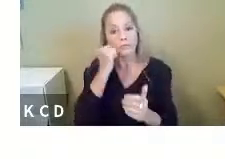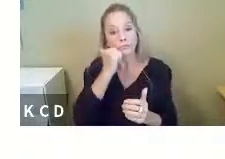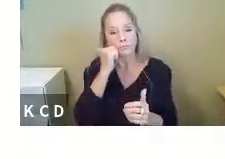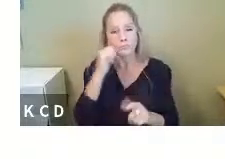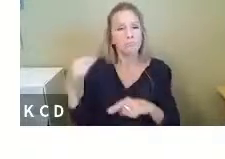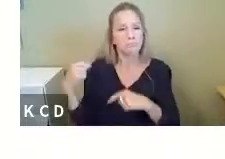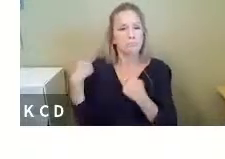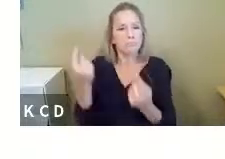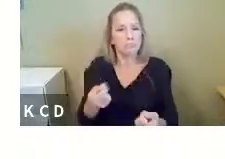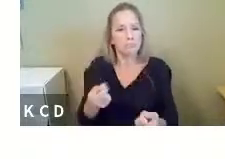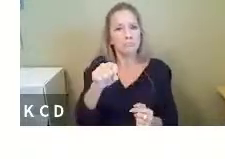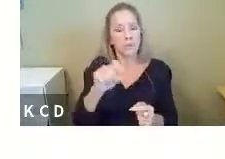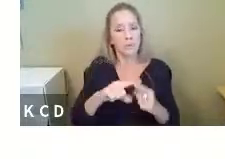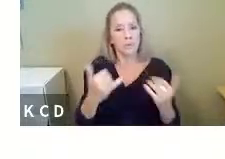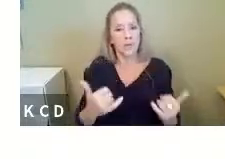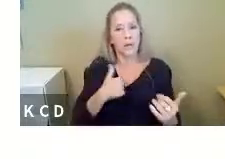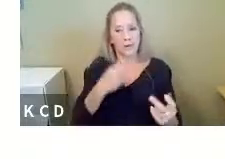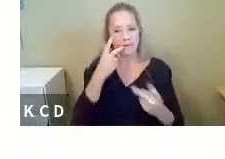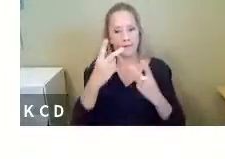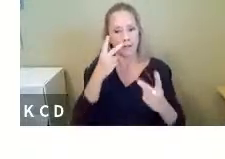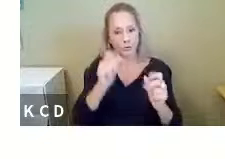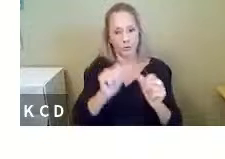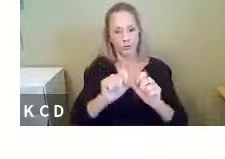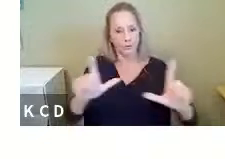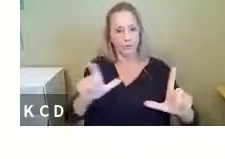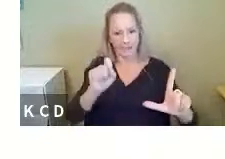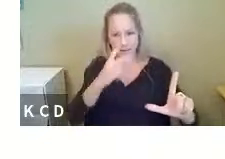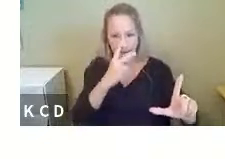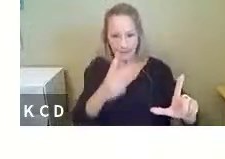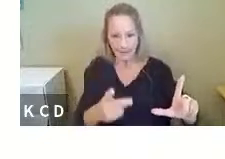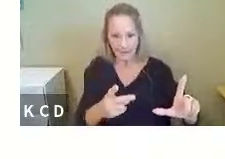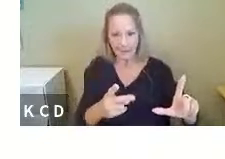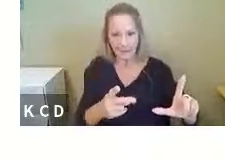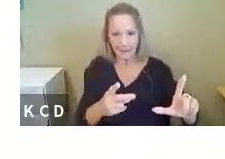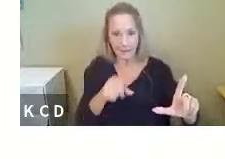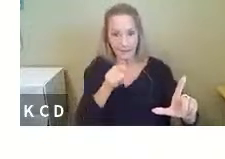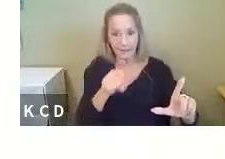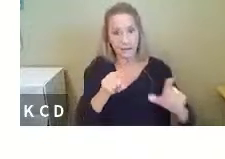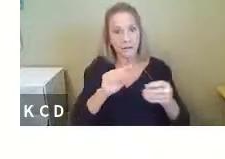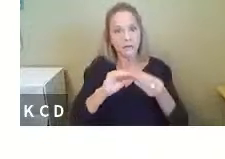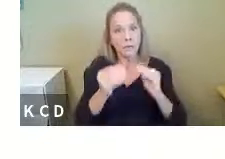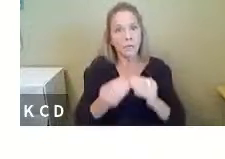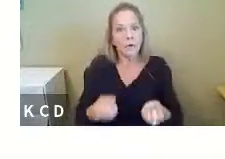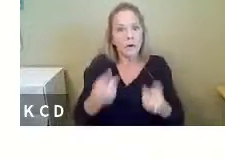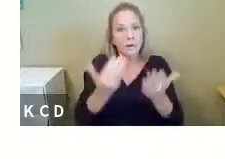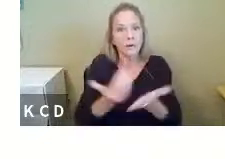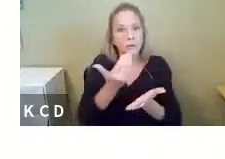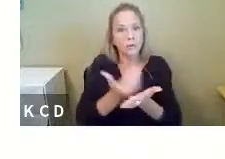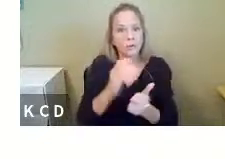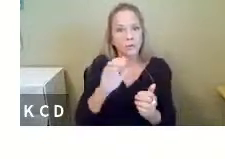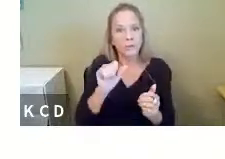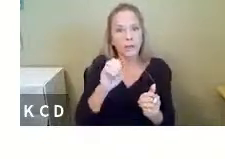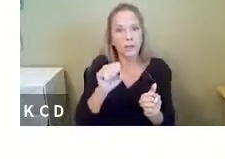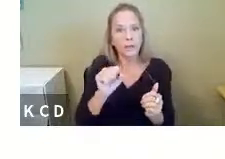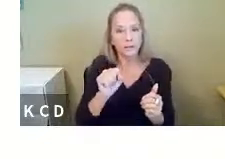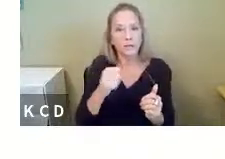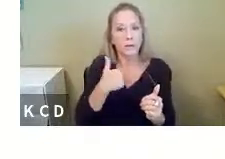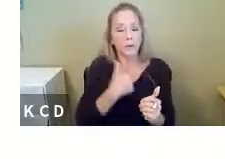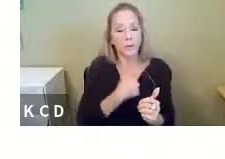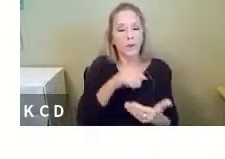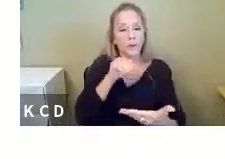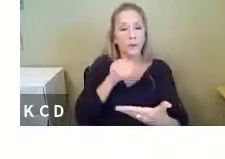but now we've got a visualization for that. So here's what you see is the number of new cases. We've been reporting the number of